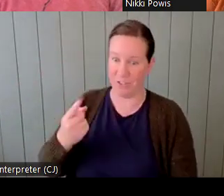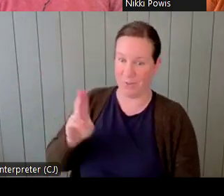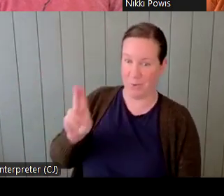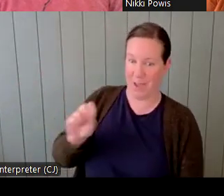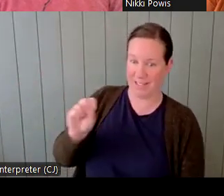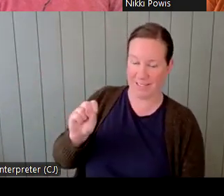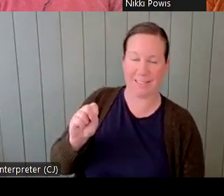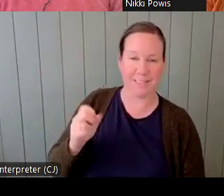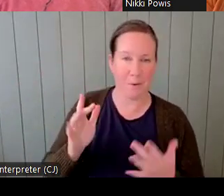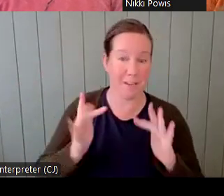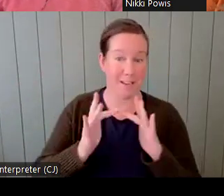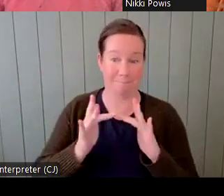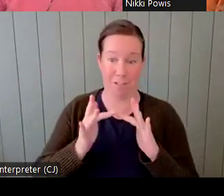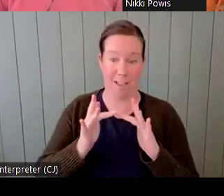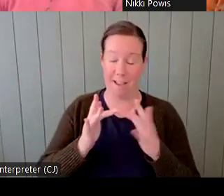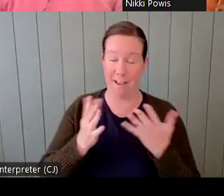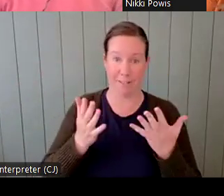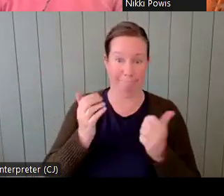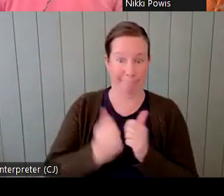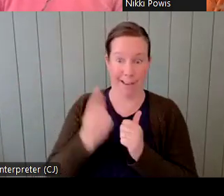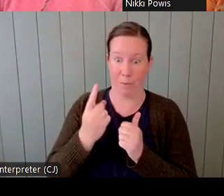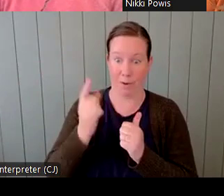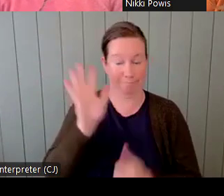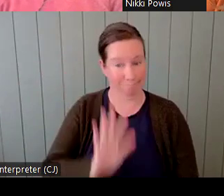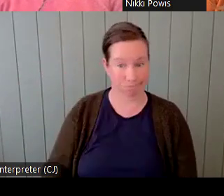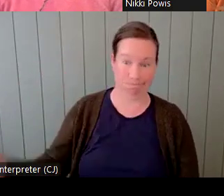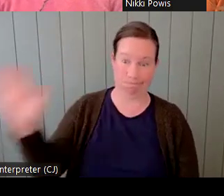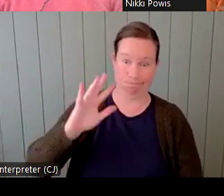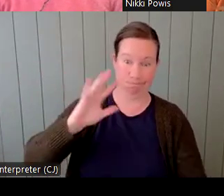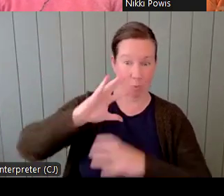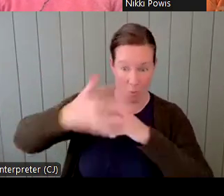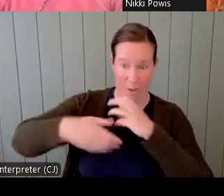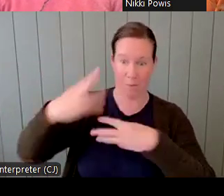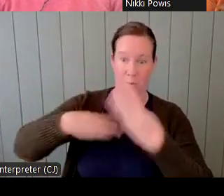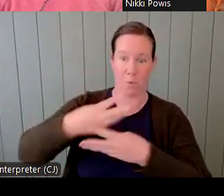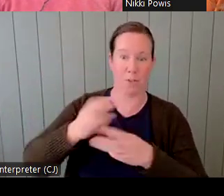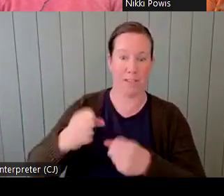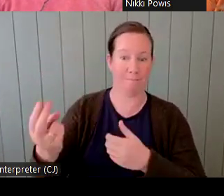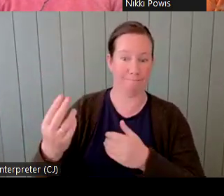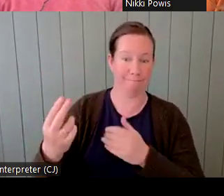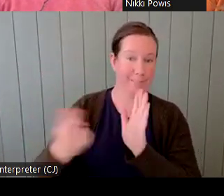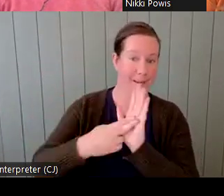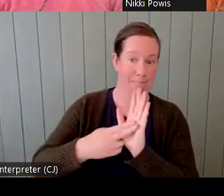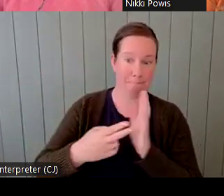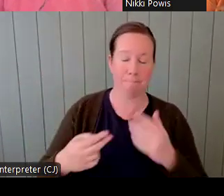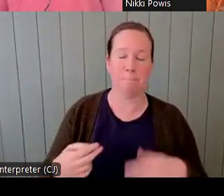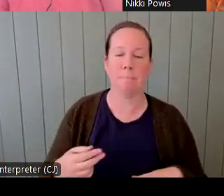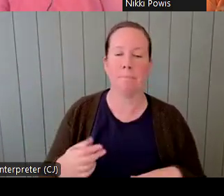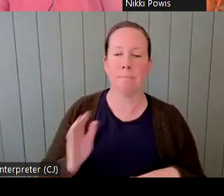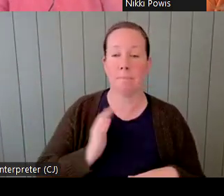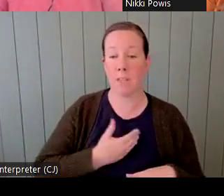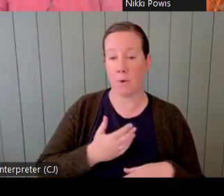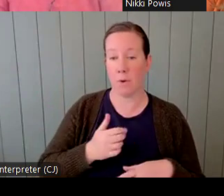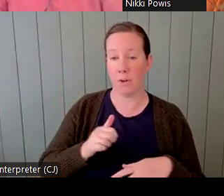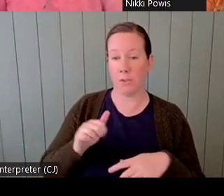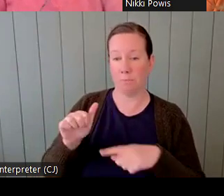So anyone can sign up from any part of the world, and the apprenticeship program is actually across